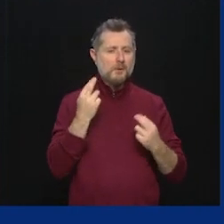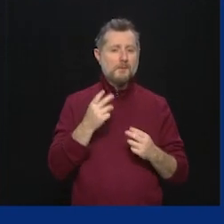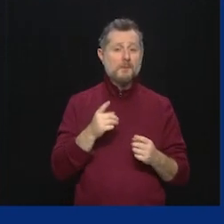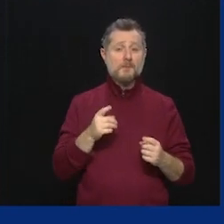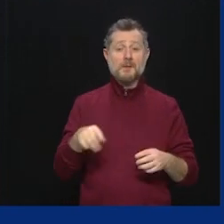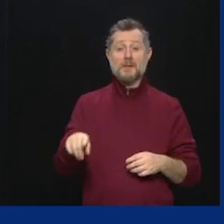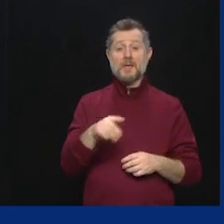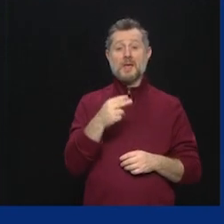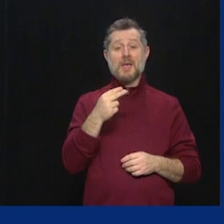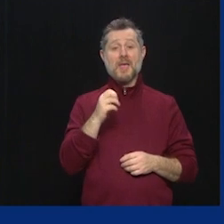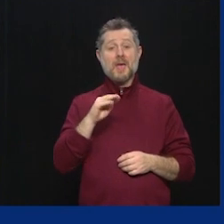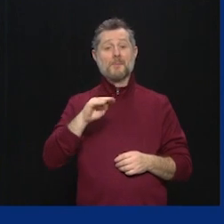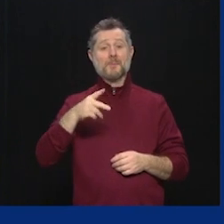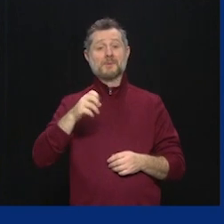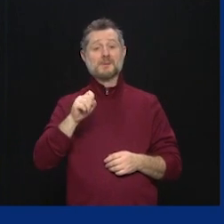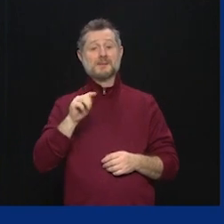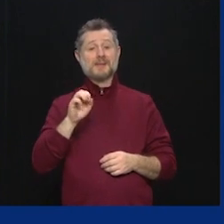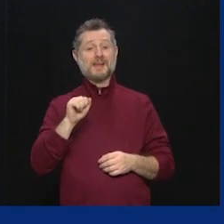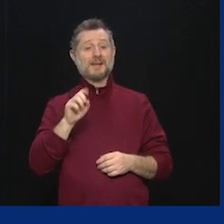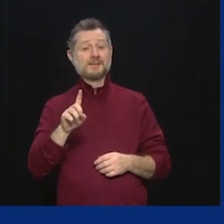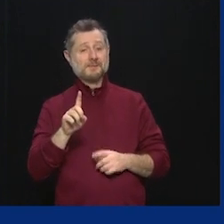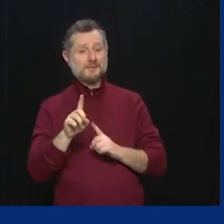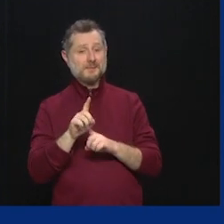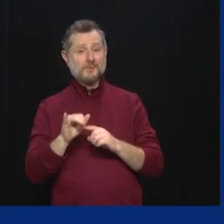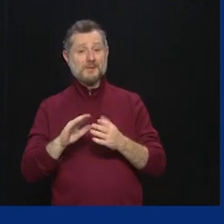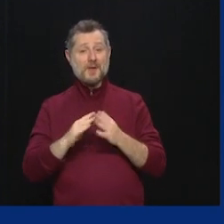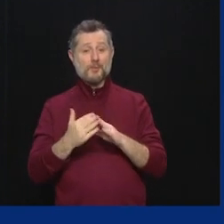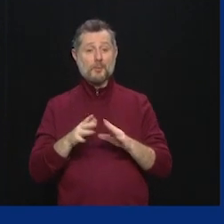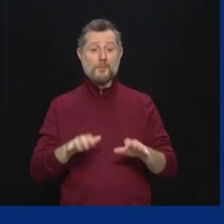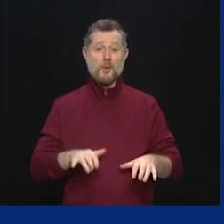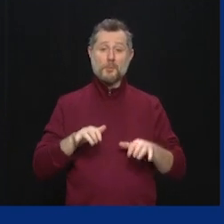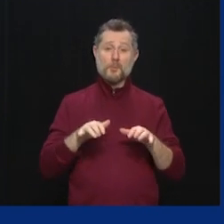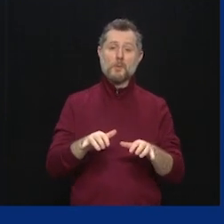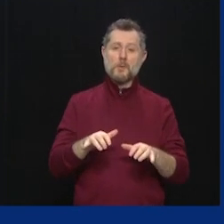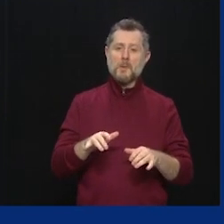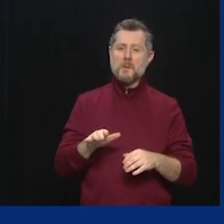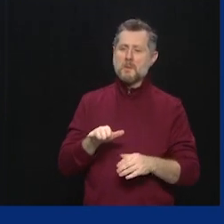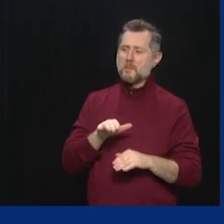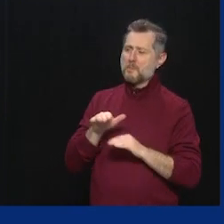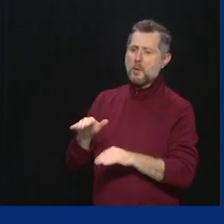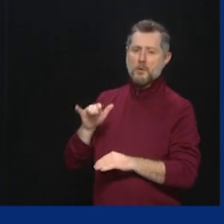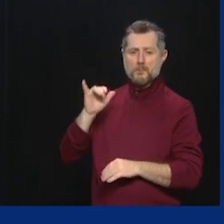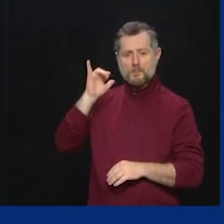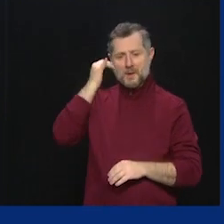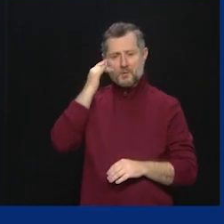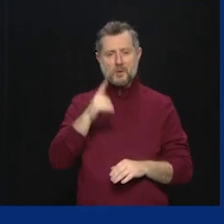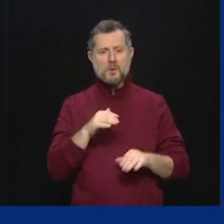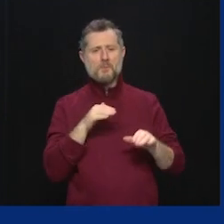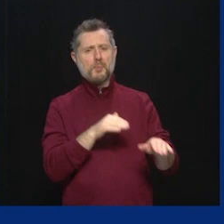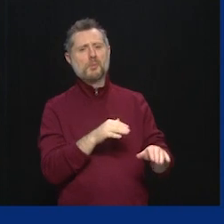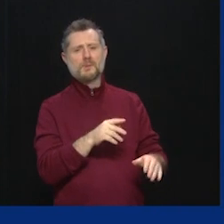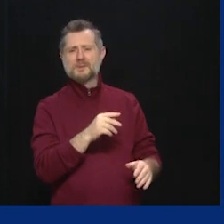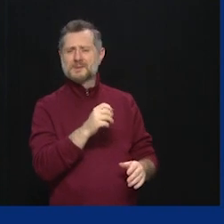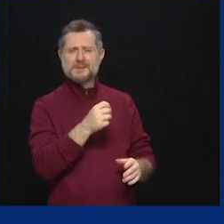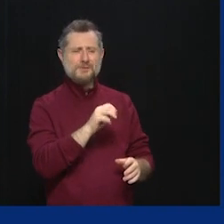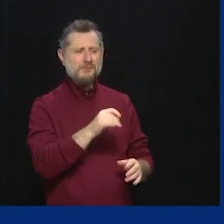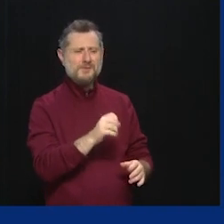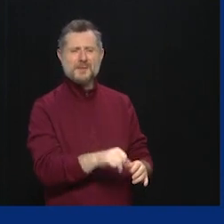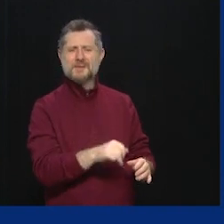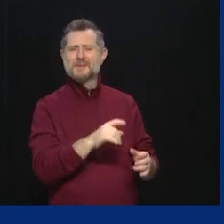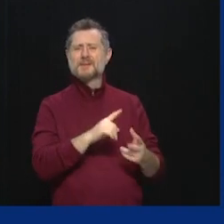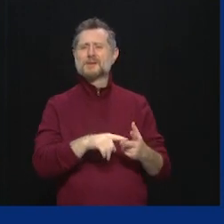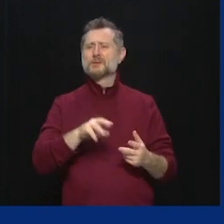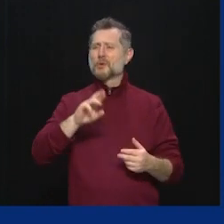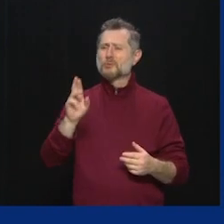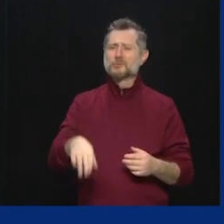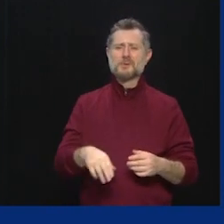population-wise, is bigger than the city of Buffalo, Syracuse, Rochester, and Albany combined.